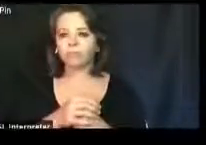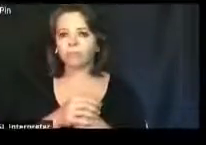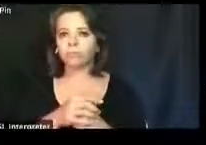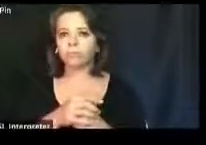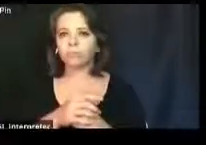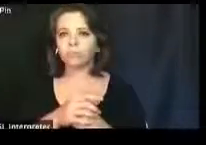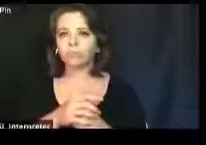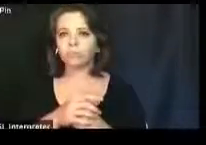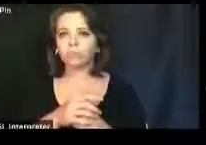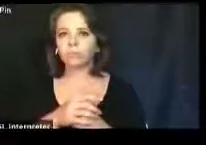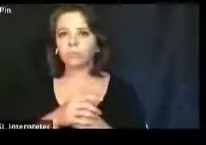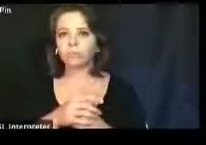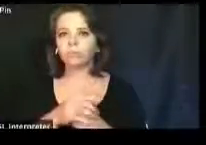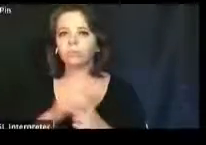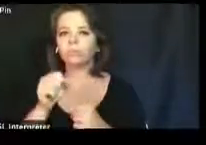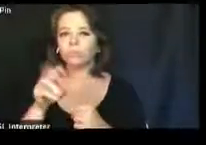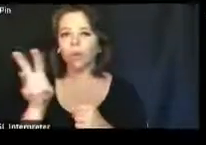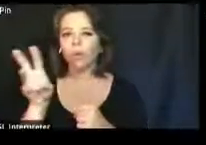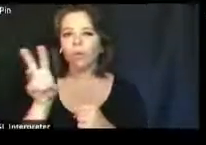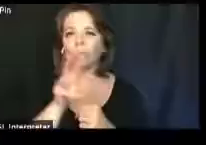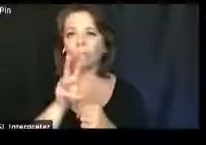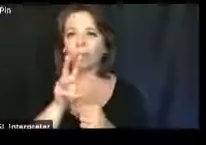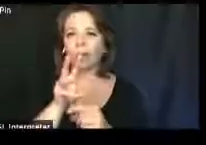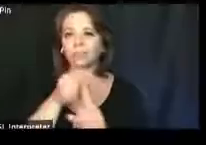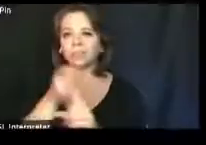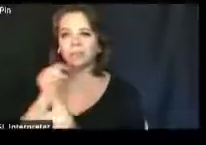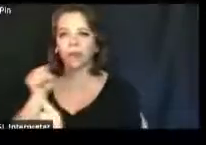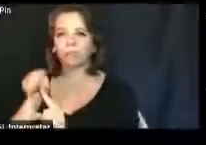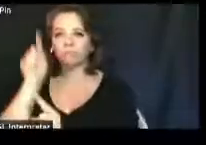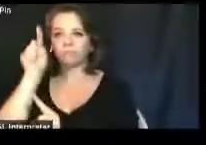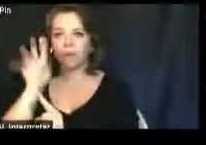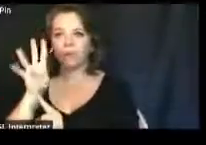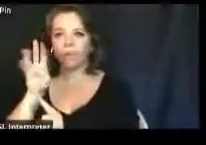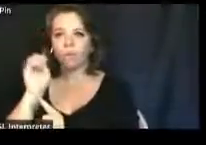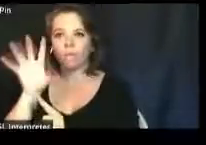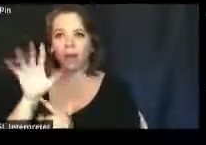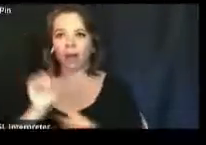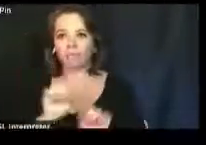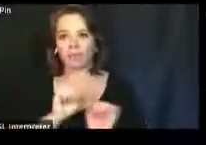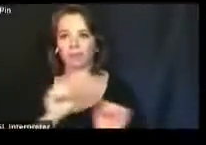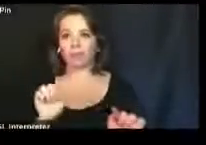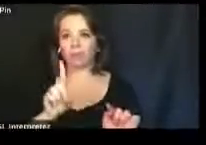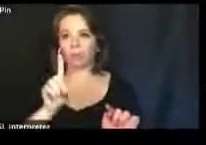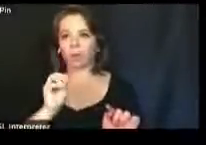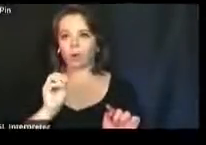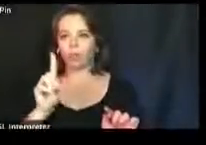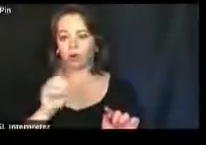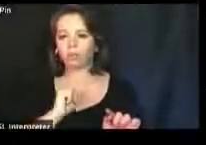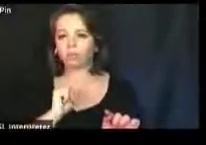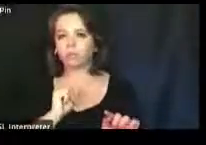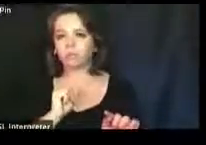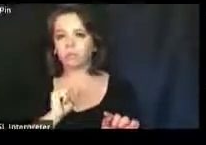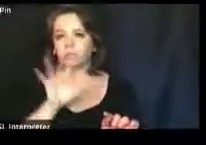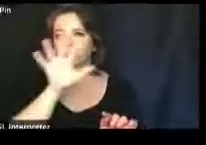Yeah, west of the 405 and above the 101. Okay. I'm looking to see if I can see